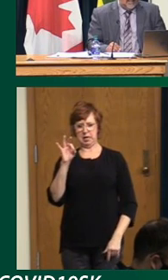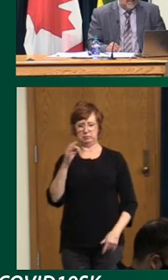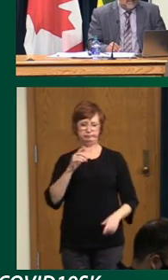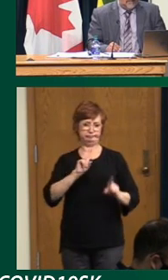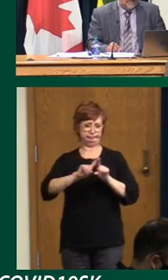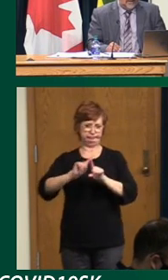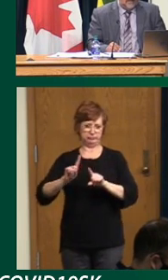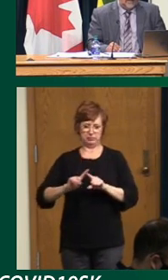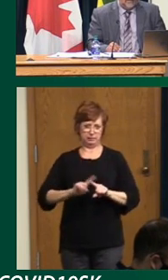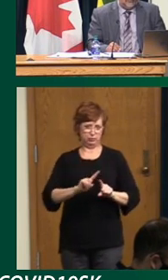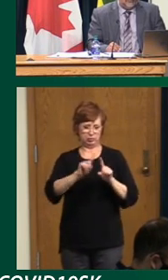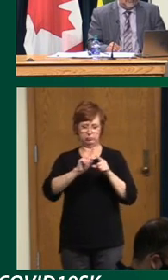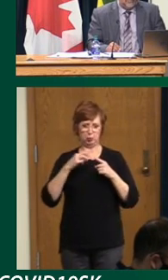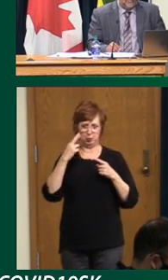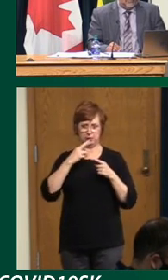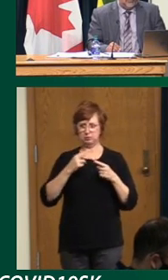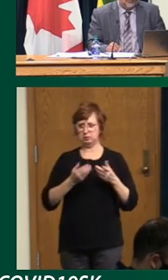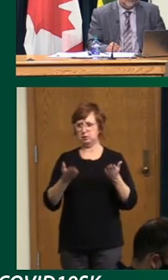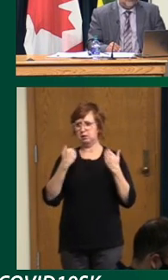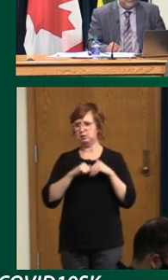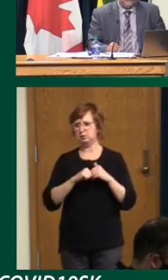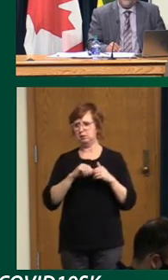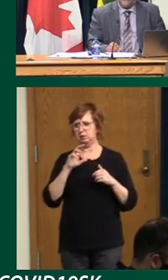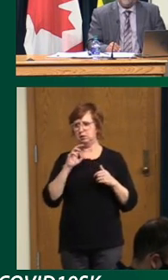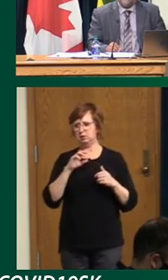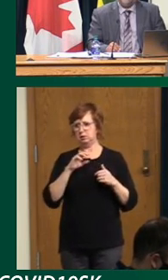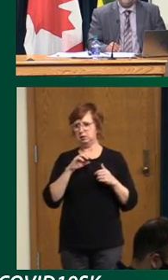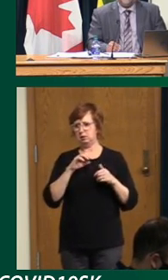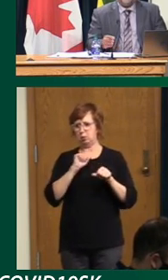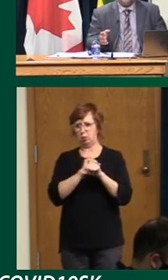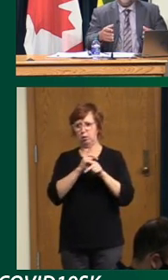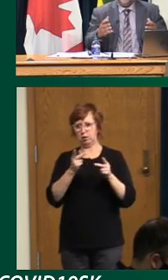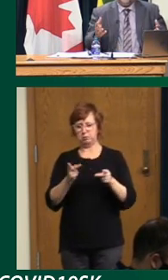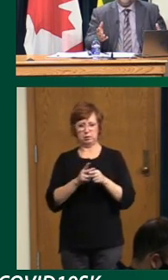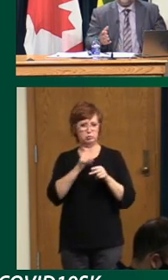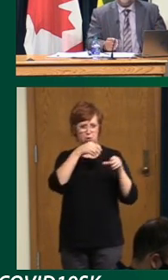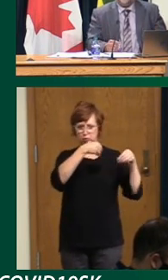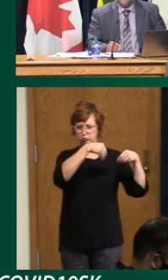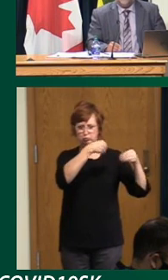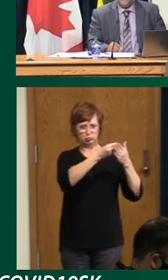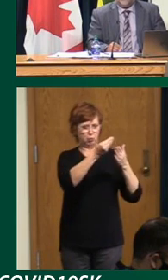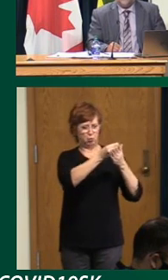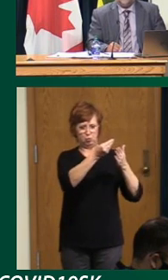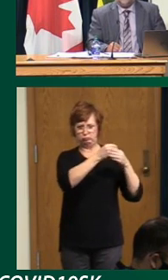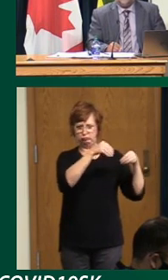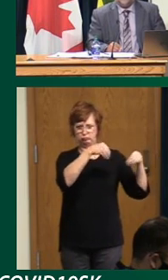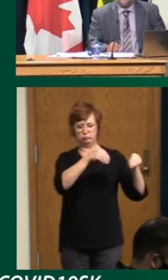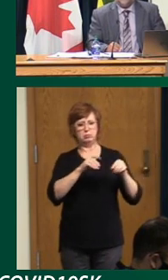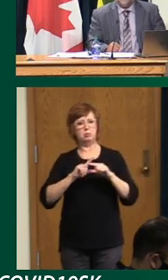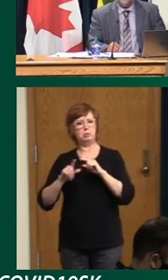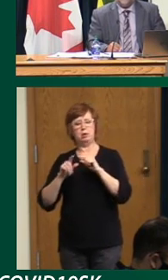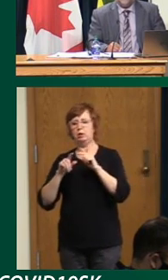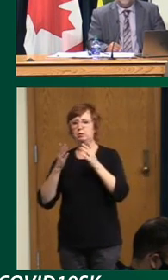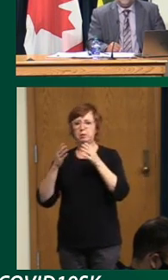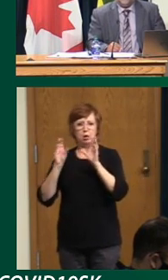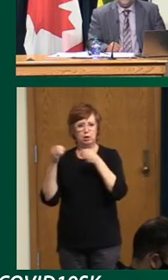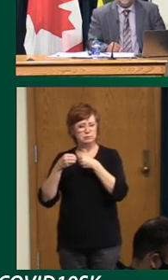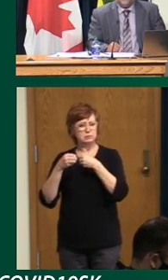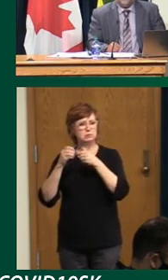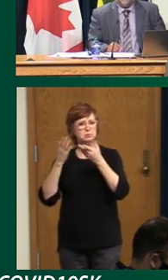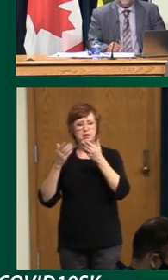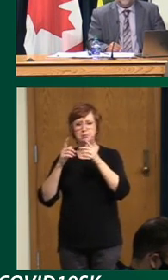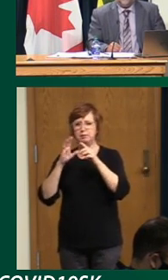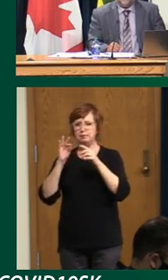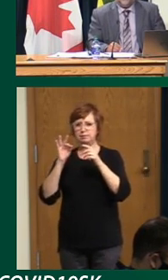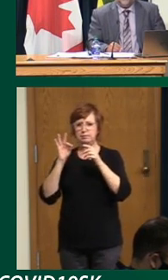settings. And then 14 in non-retail workplaces. And again, we worked with the Ministry of Labor.